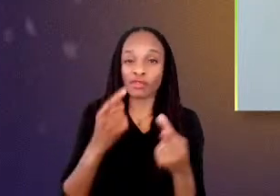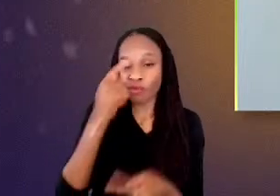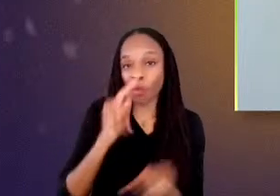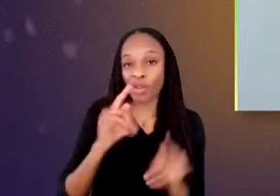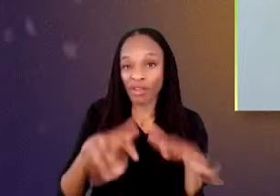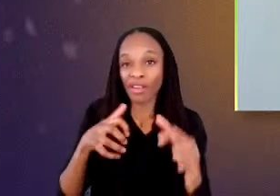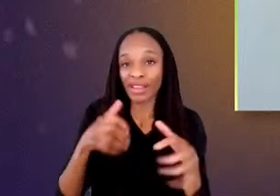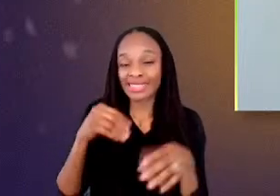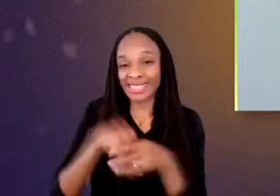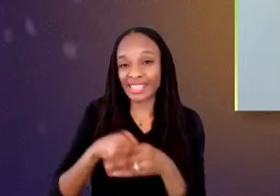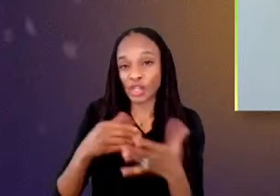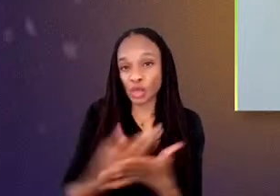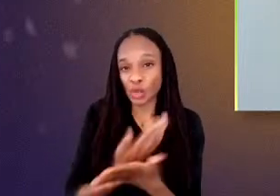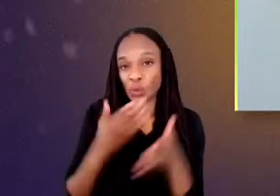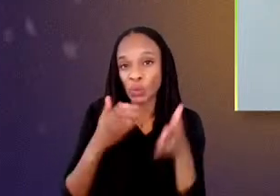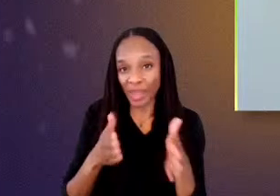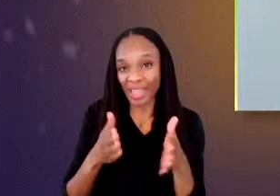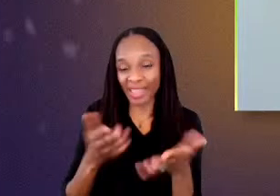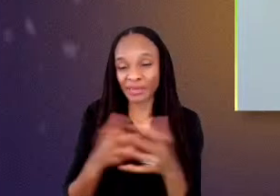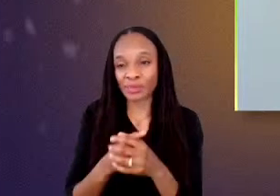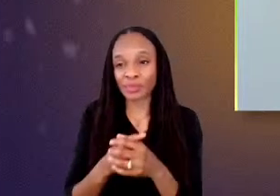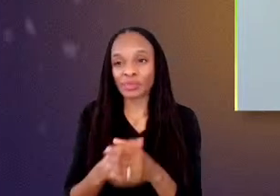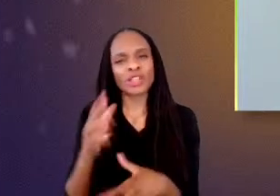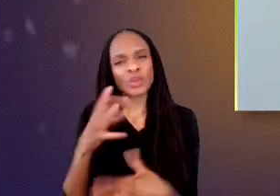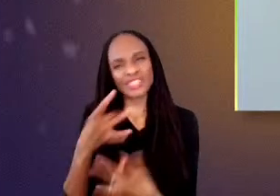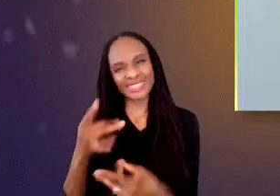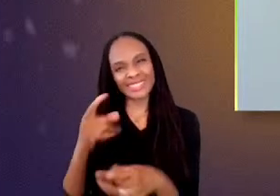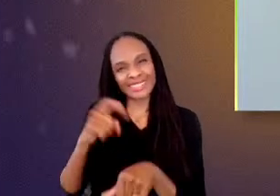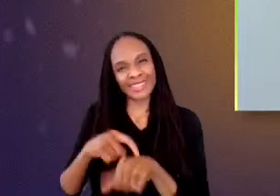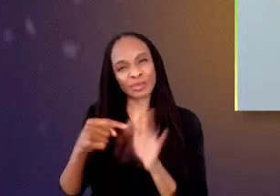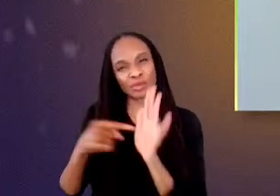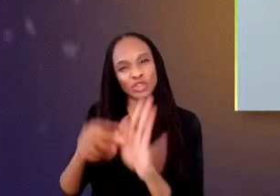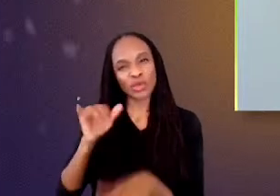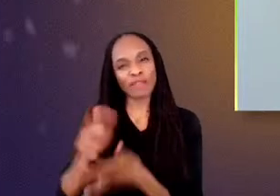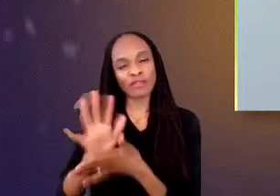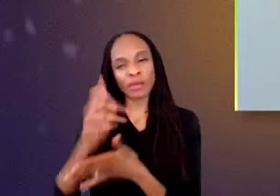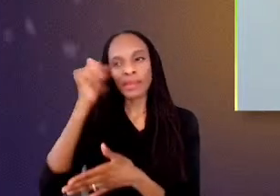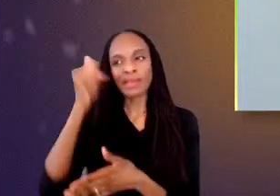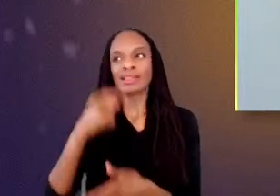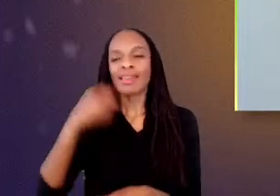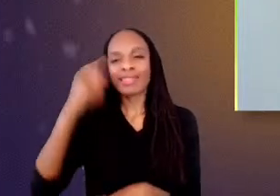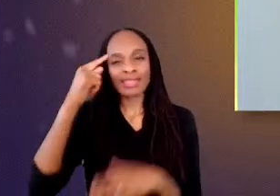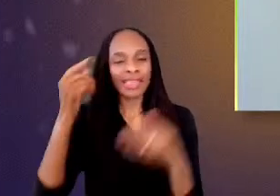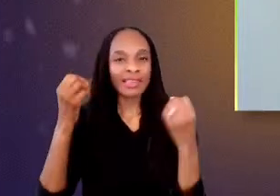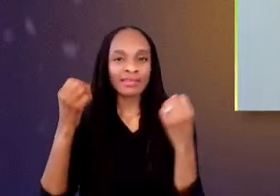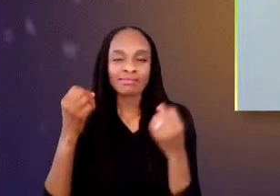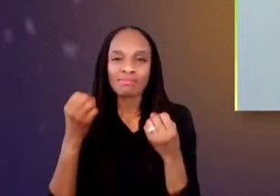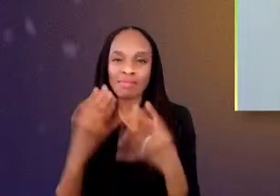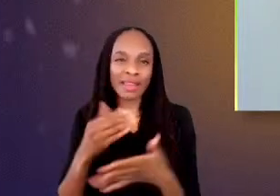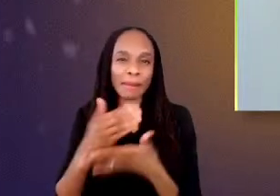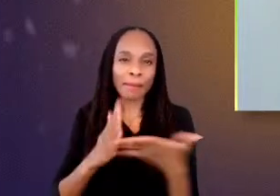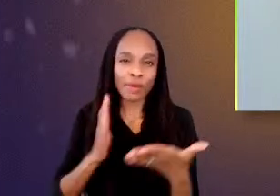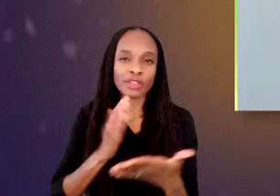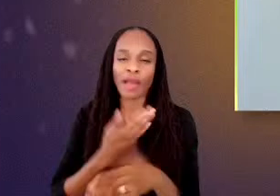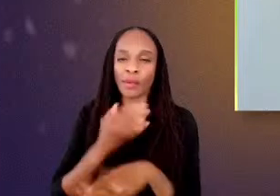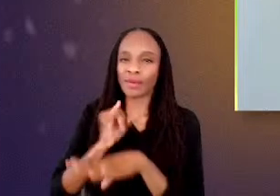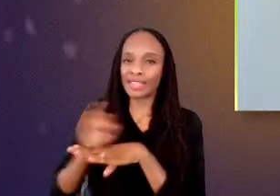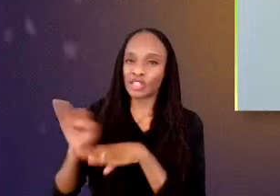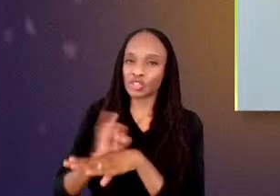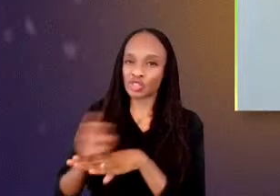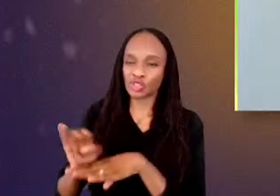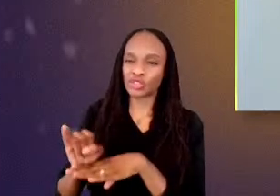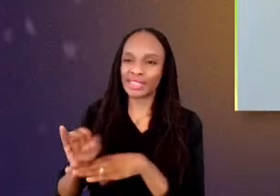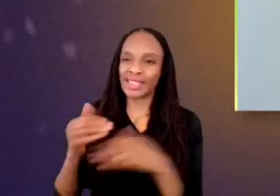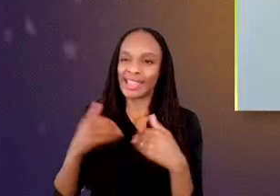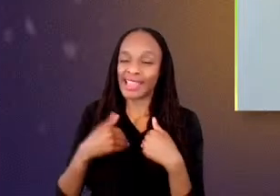way. And so it was an interesting time to premiere that film because I think a lot of the industry came with